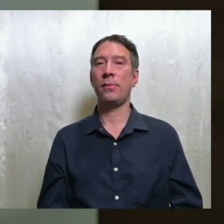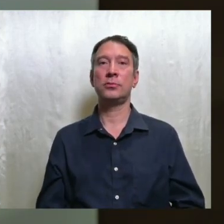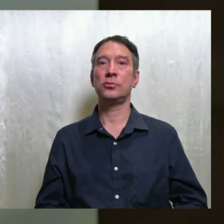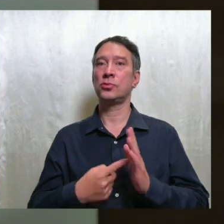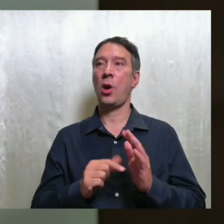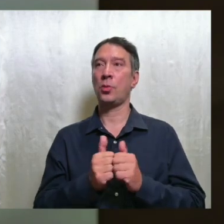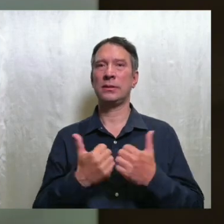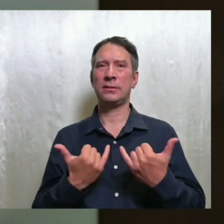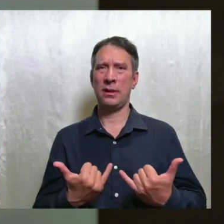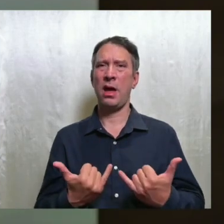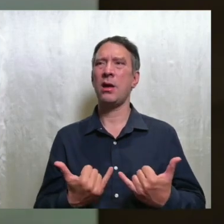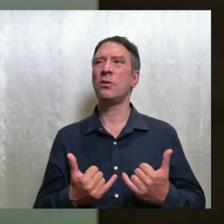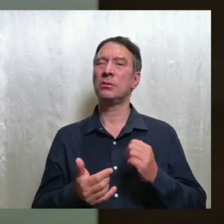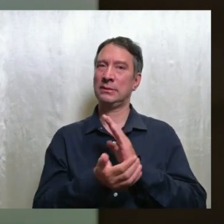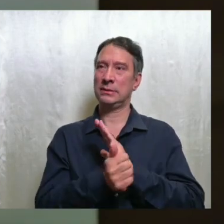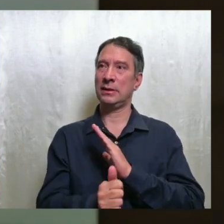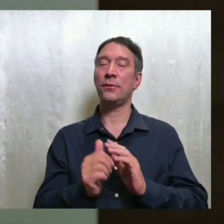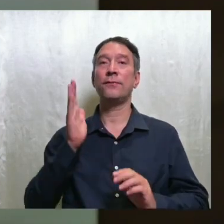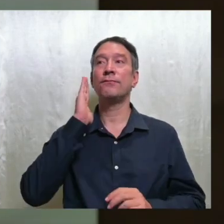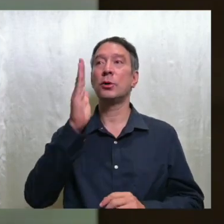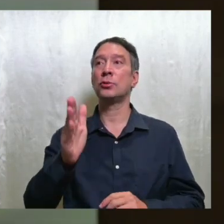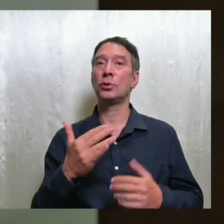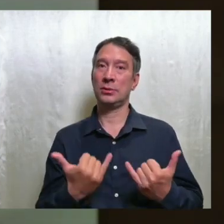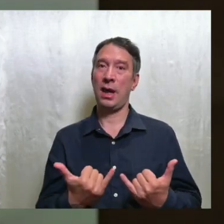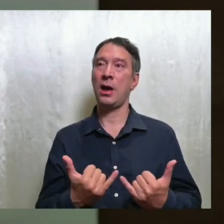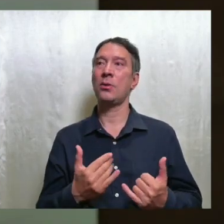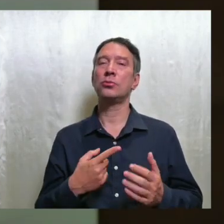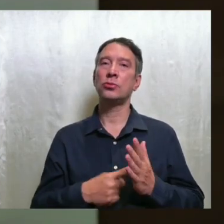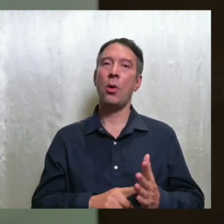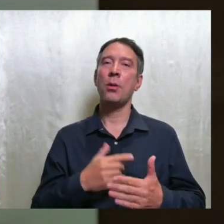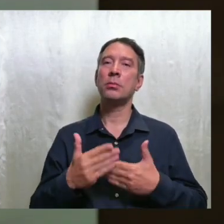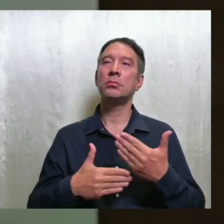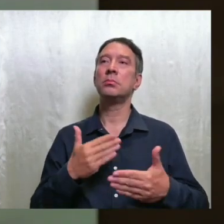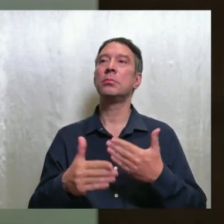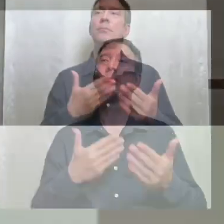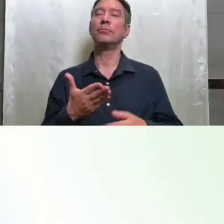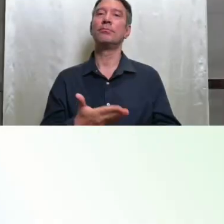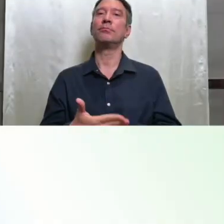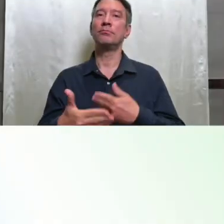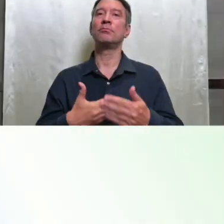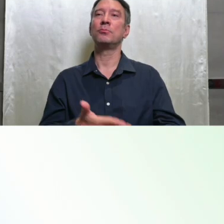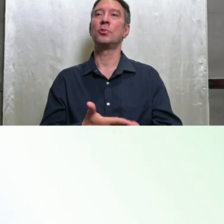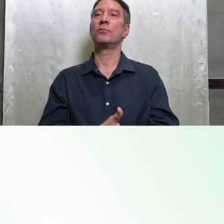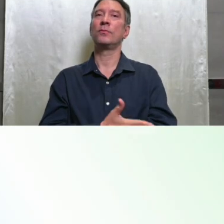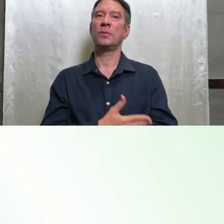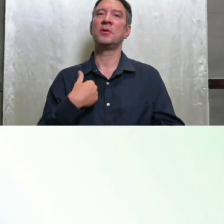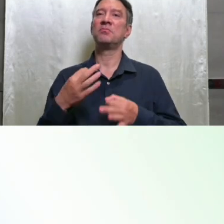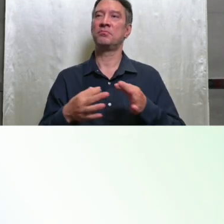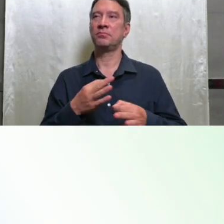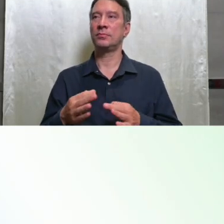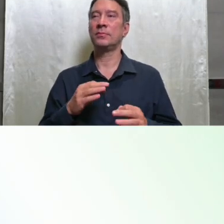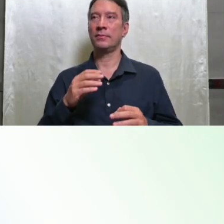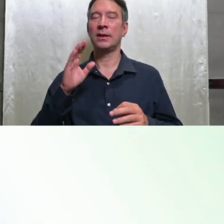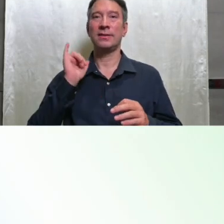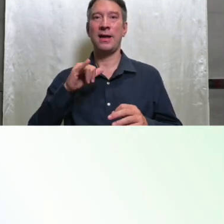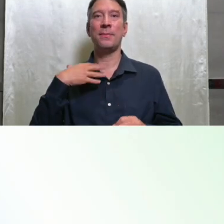now as we sit in our desks. And I'll tell you more about the experience that we've had in the Philippines, where I